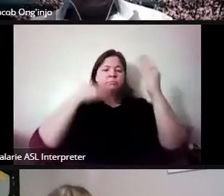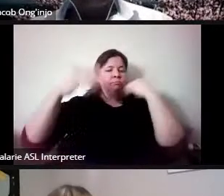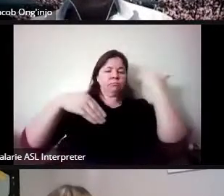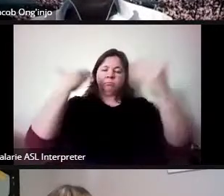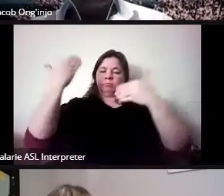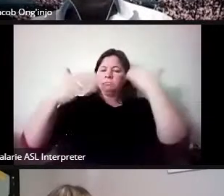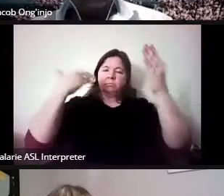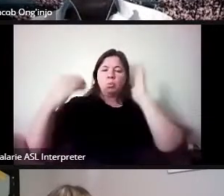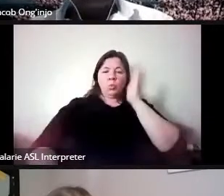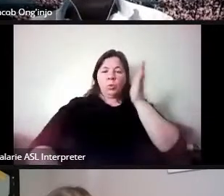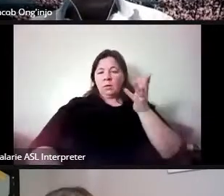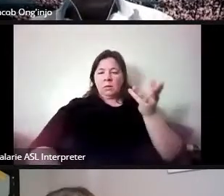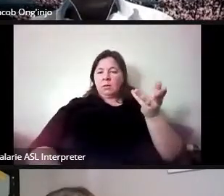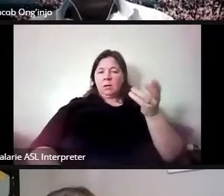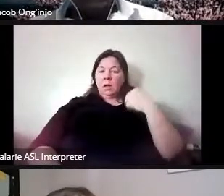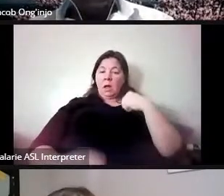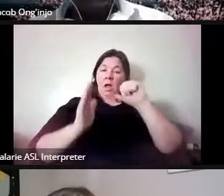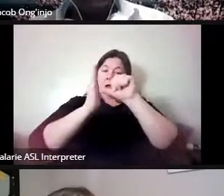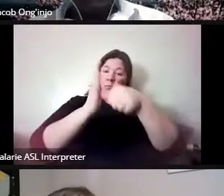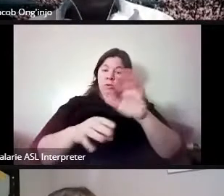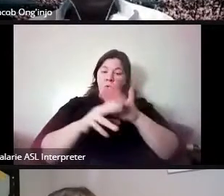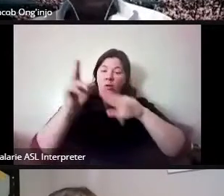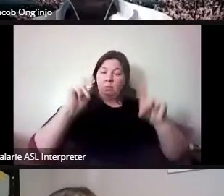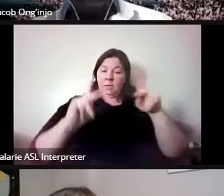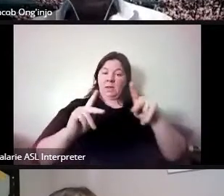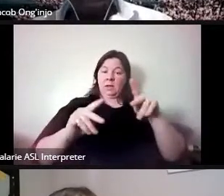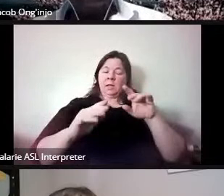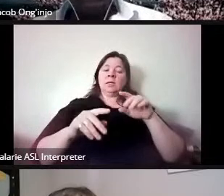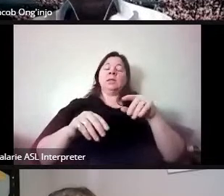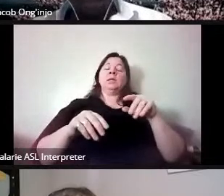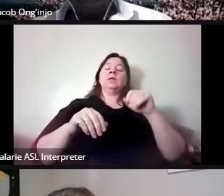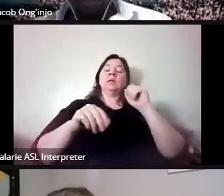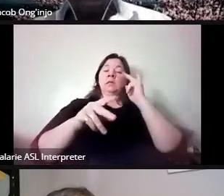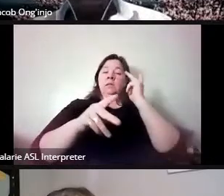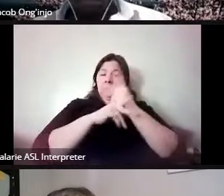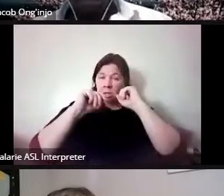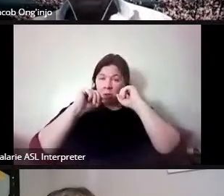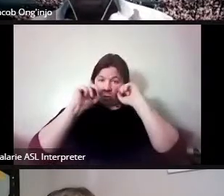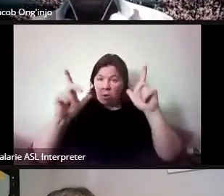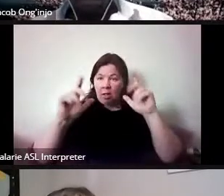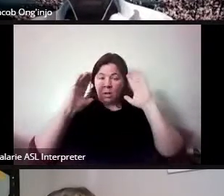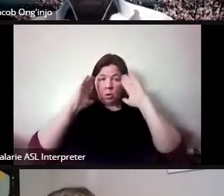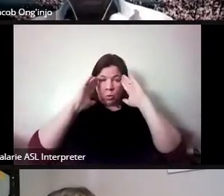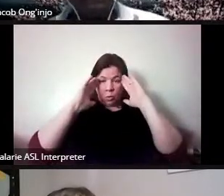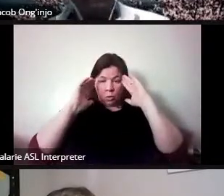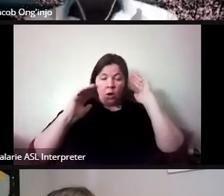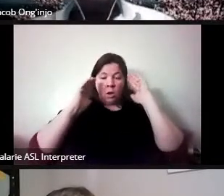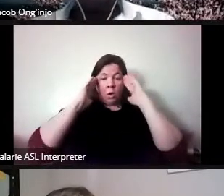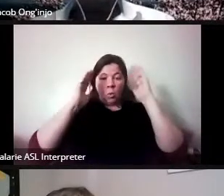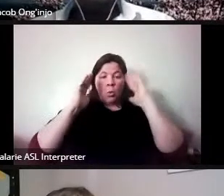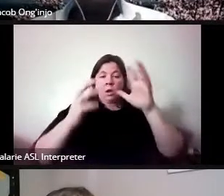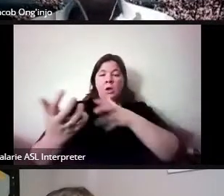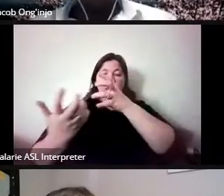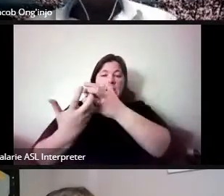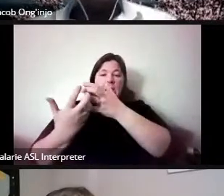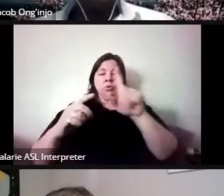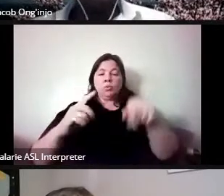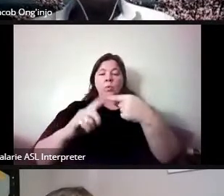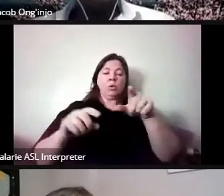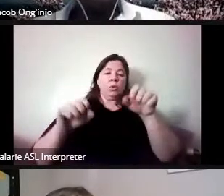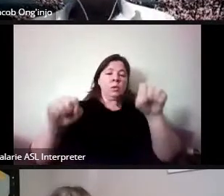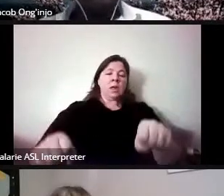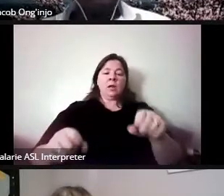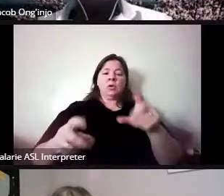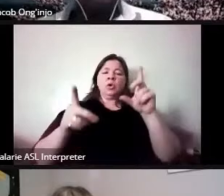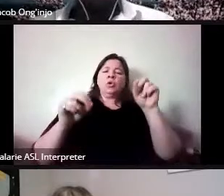out. All I can impress on people's stay awake, stay aware, stay engaged. Just do half